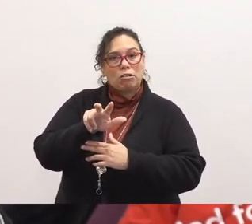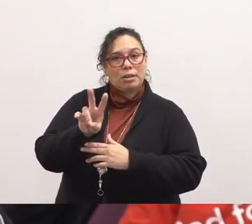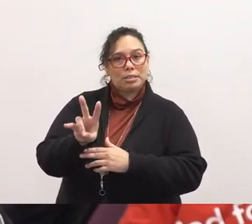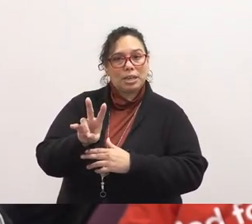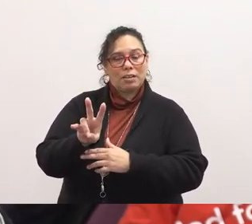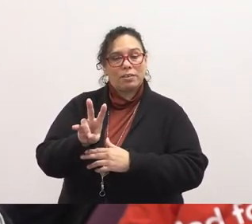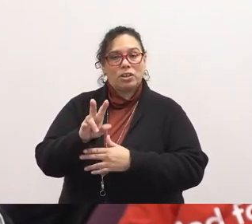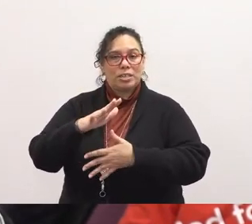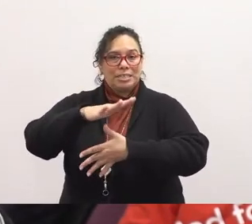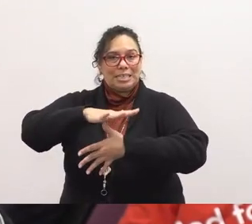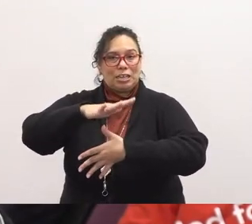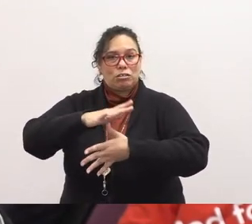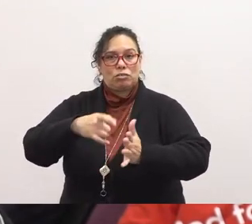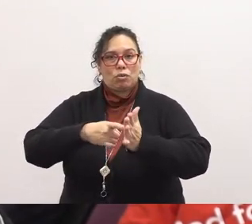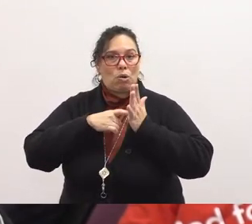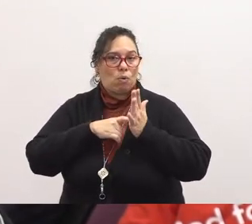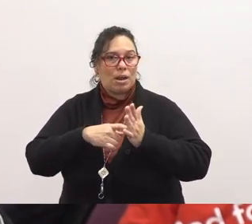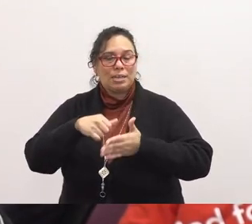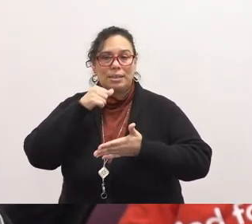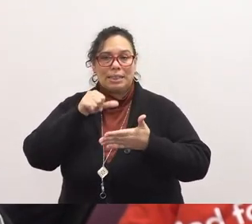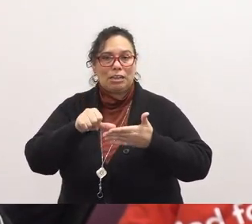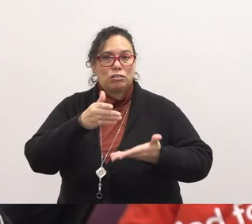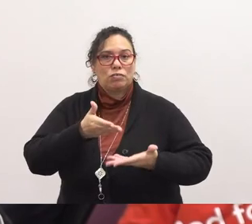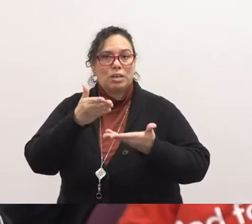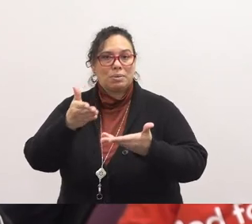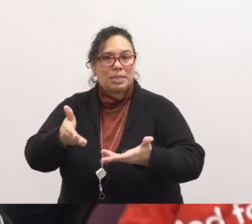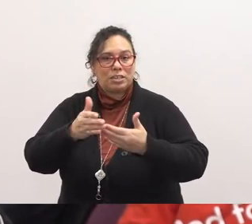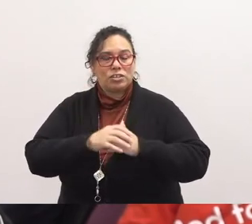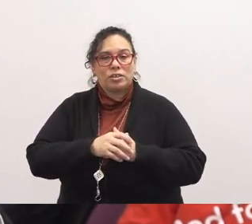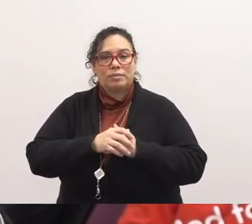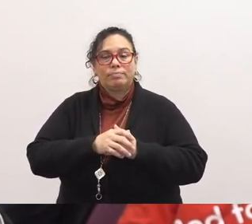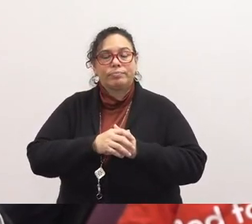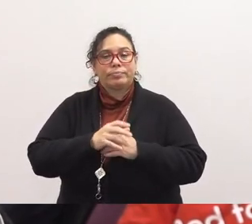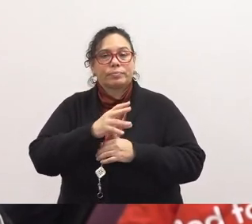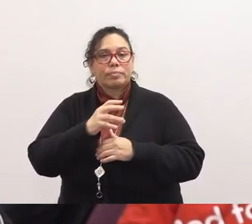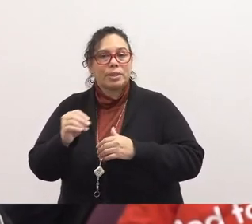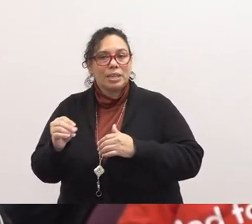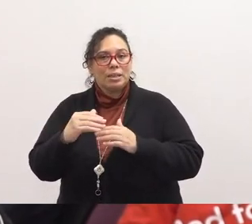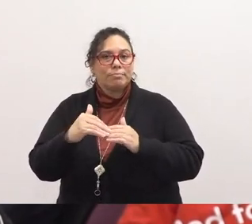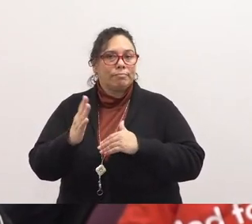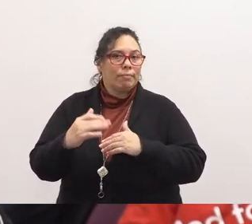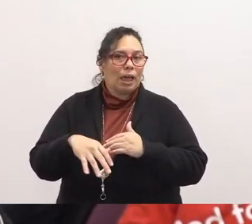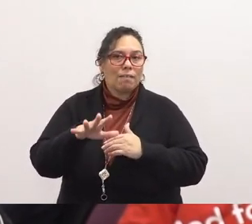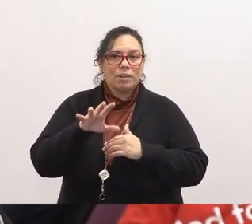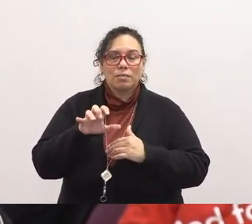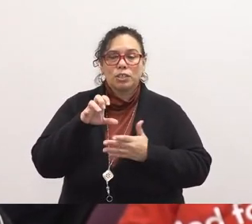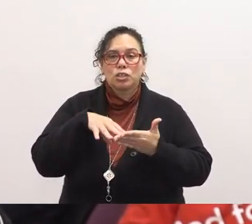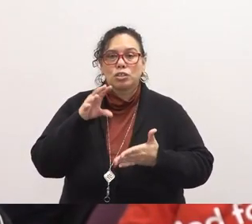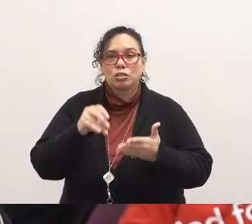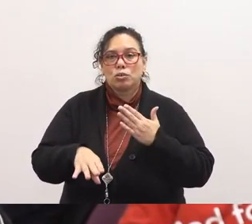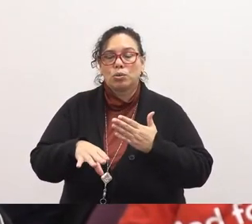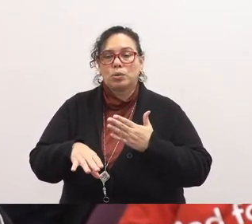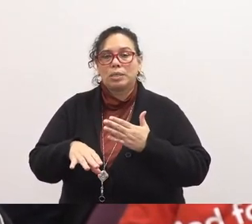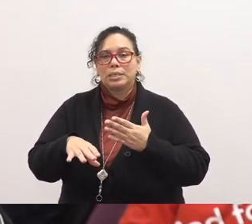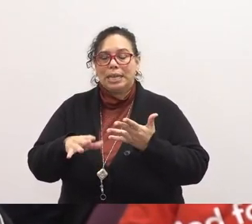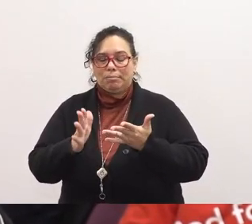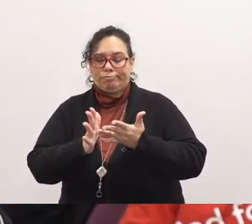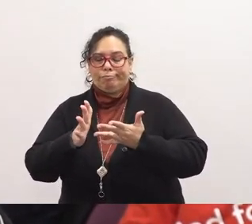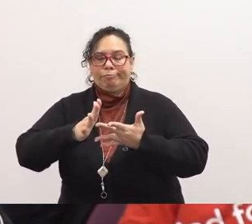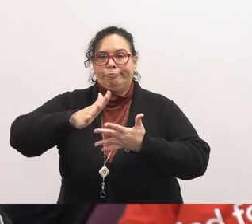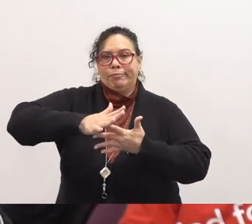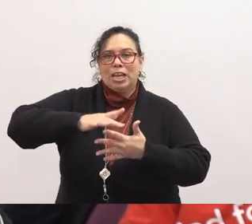137 seniors requiring letters of recommendation, on top of over the 500 students in lower grades who